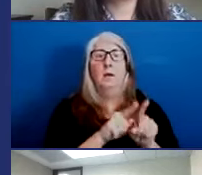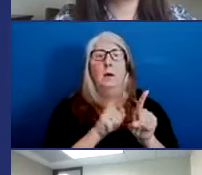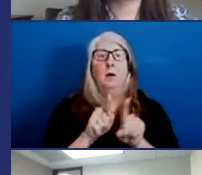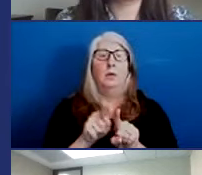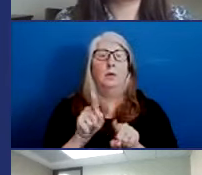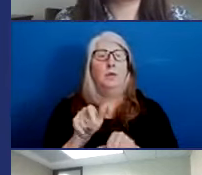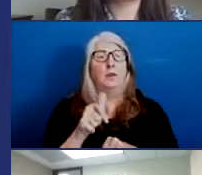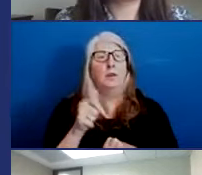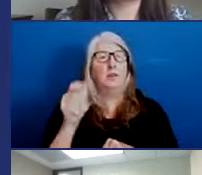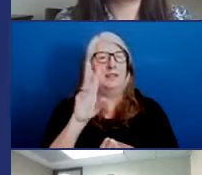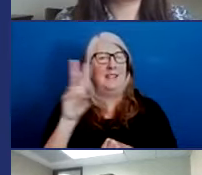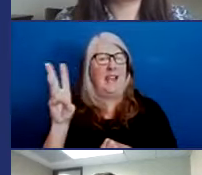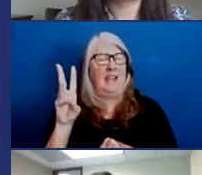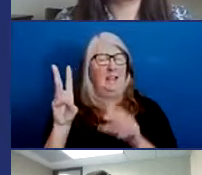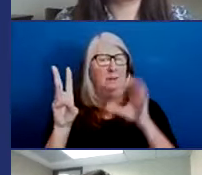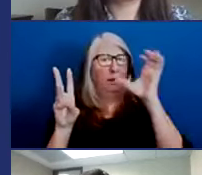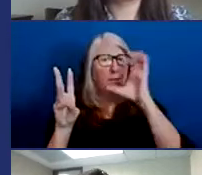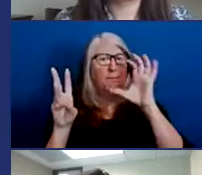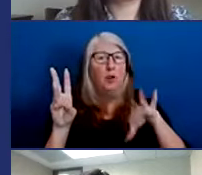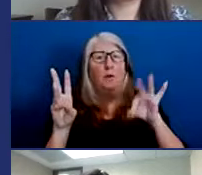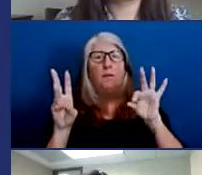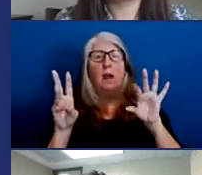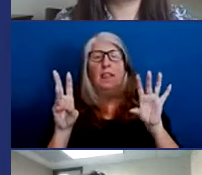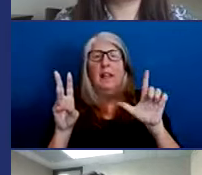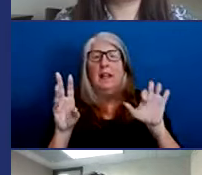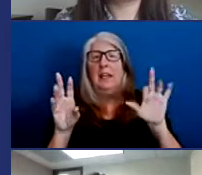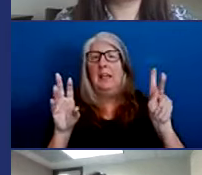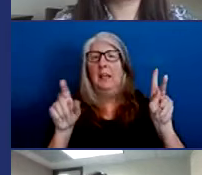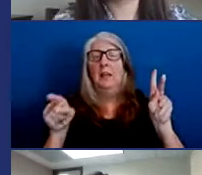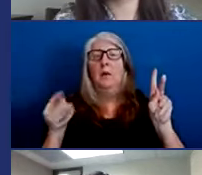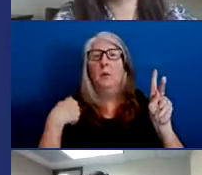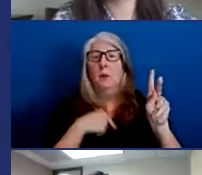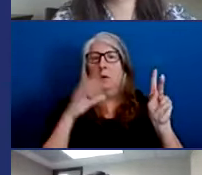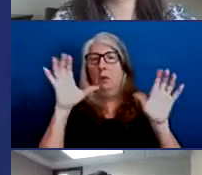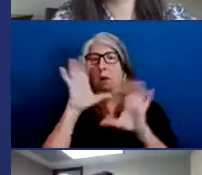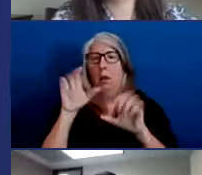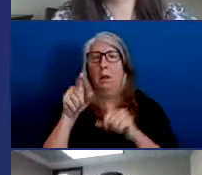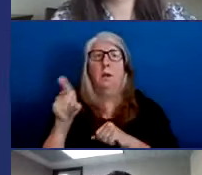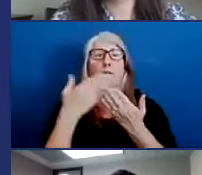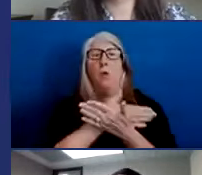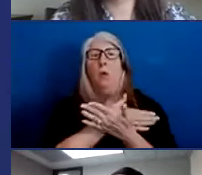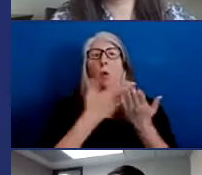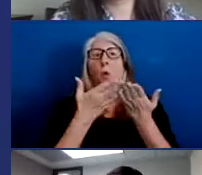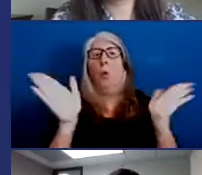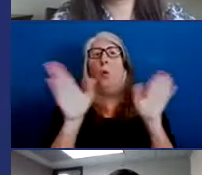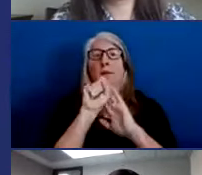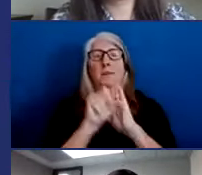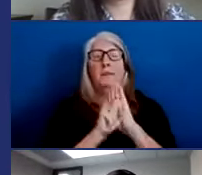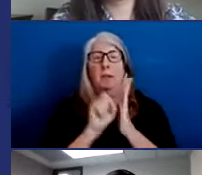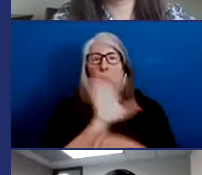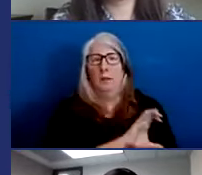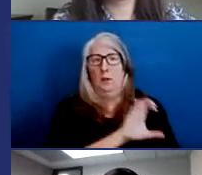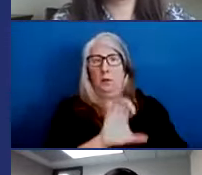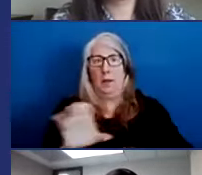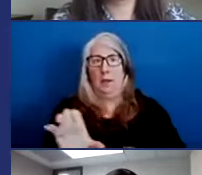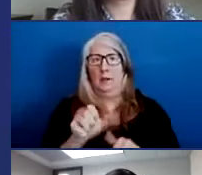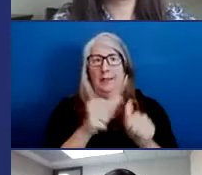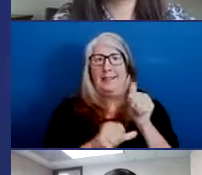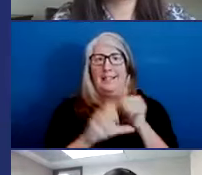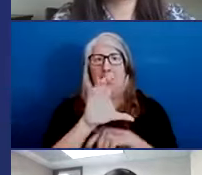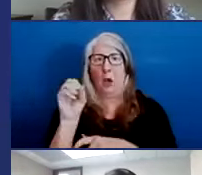can find the link to it, that we were pulling, and it goes across the whole state of Colorado, and it breaks down by county. And